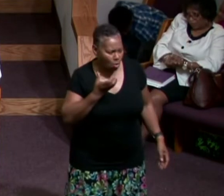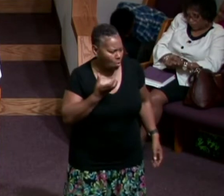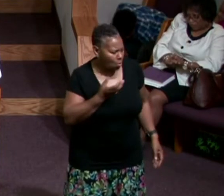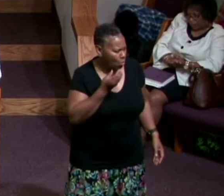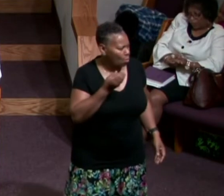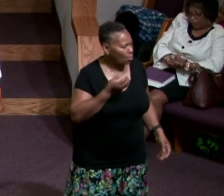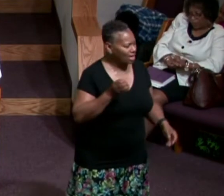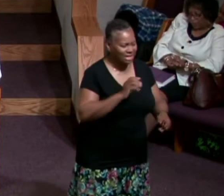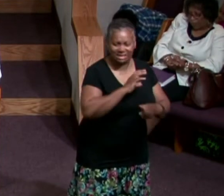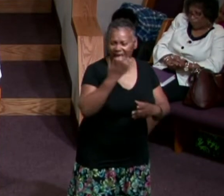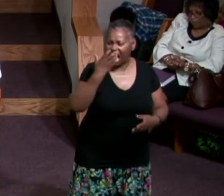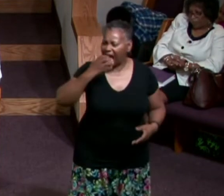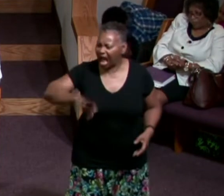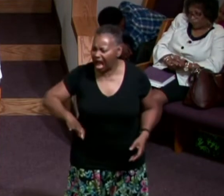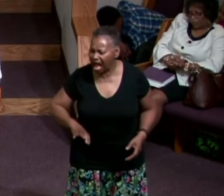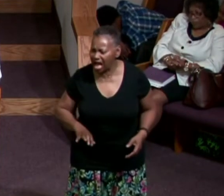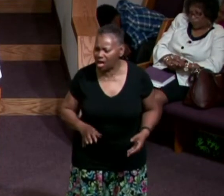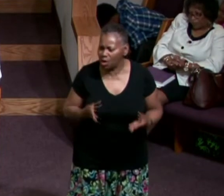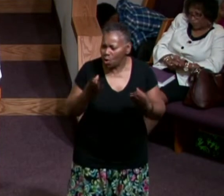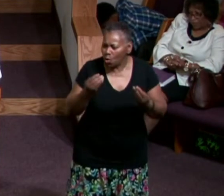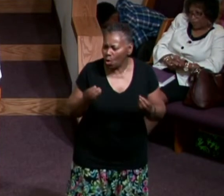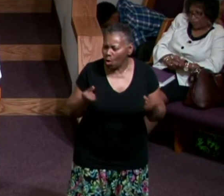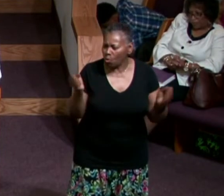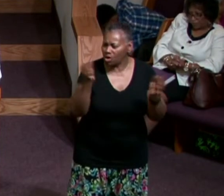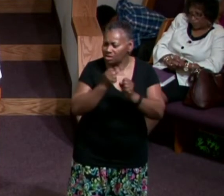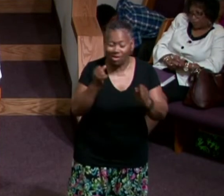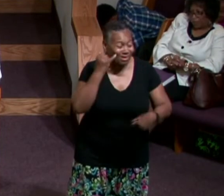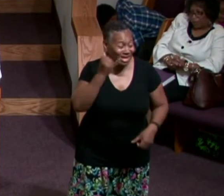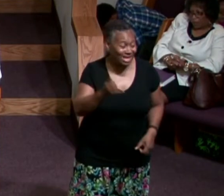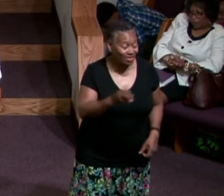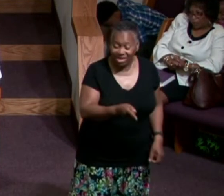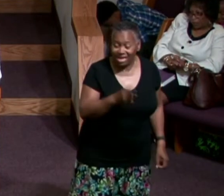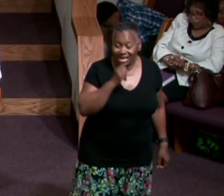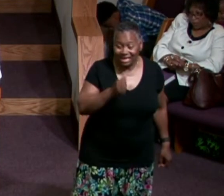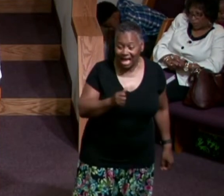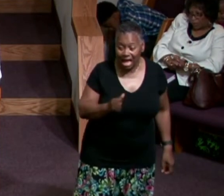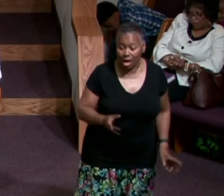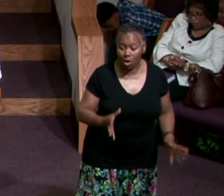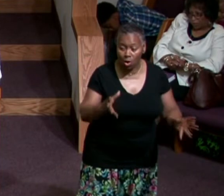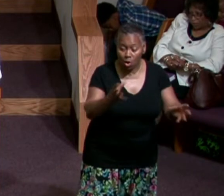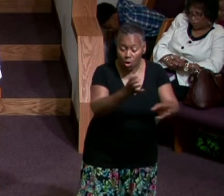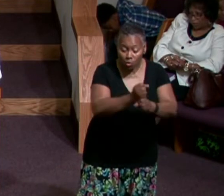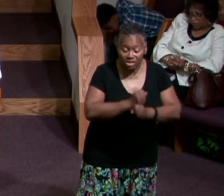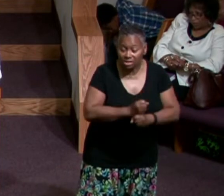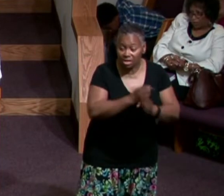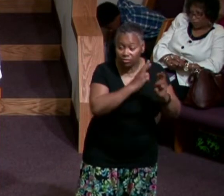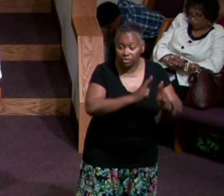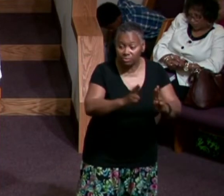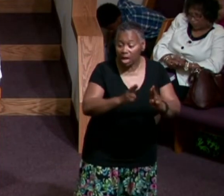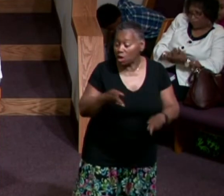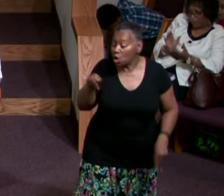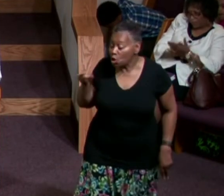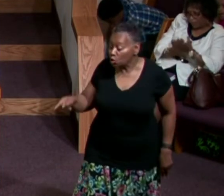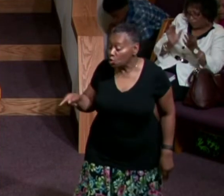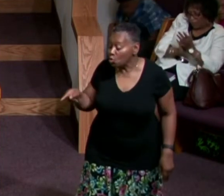it's cold. If that brother don't get no respect, you and your child need to bounce.